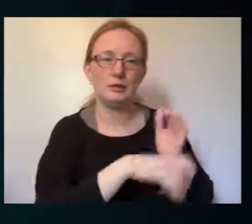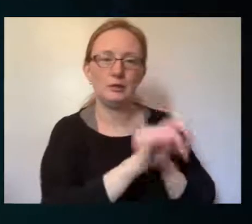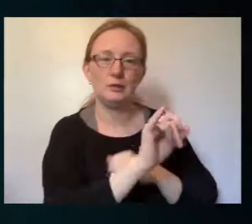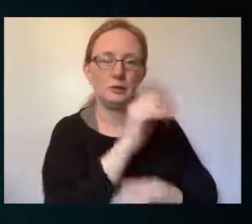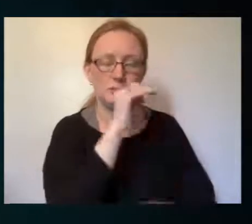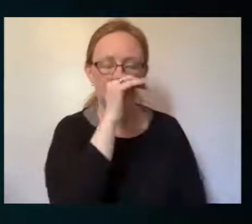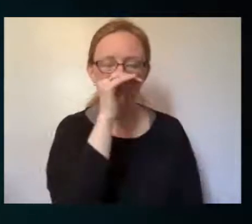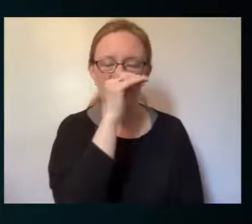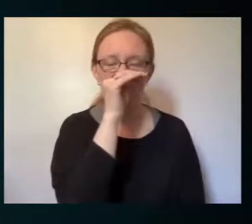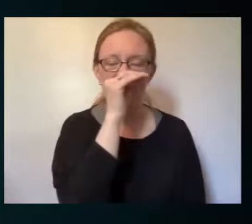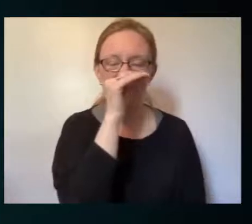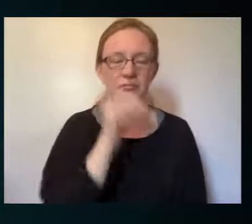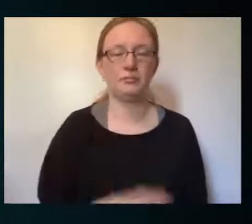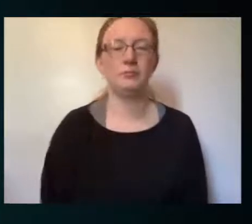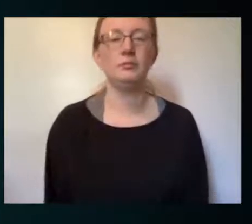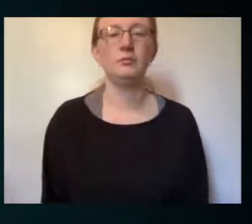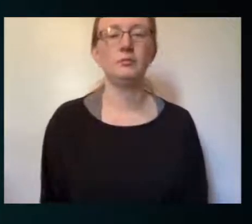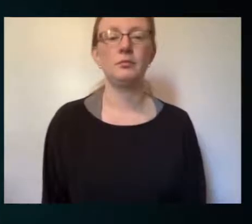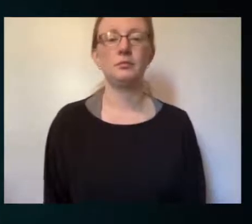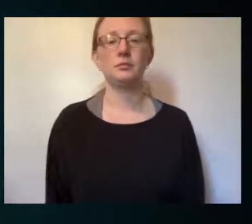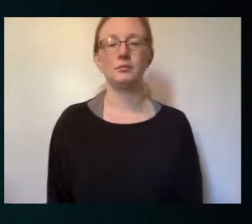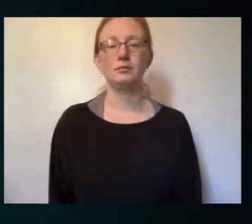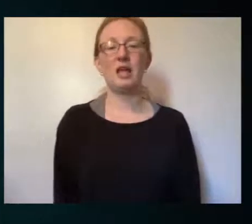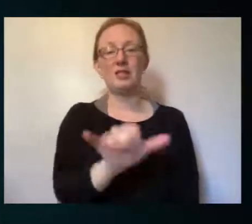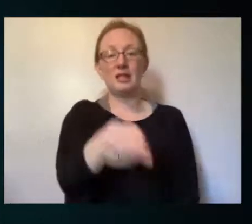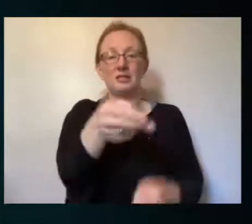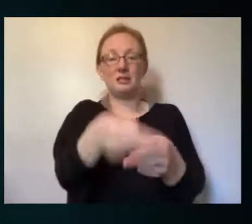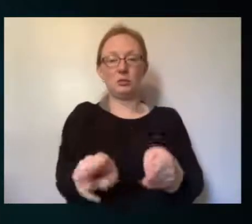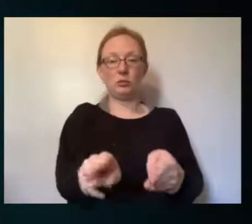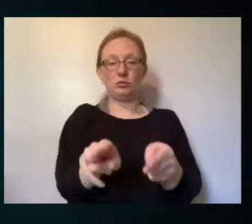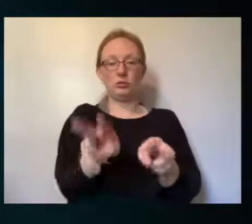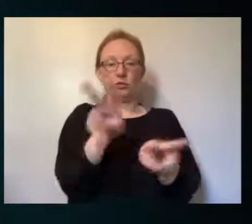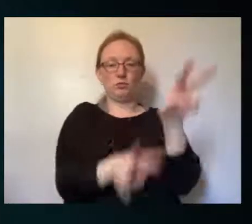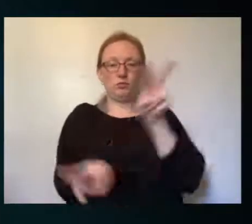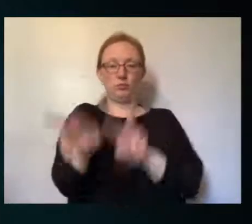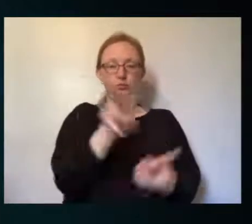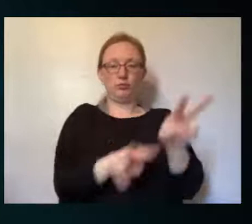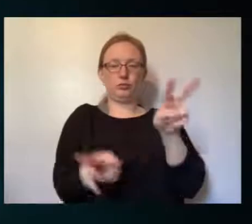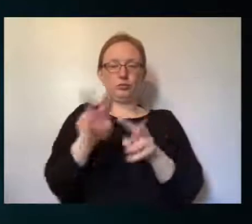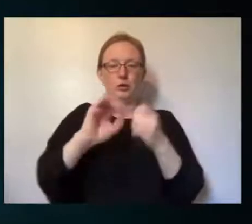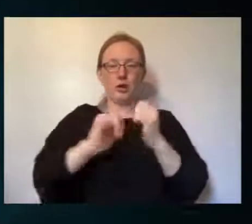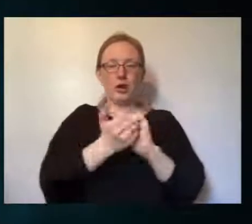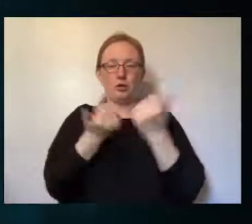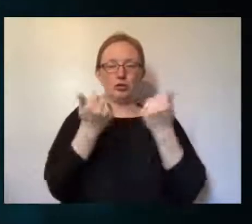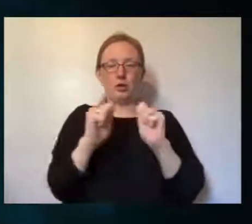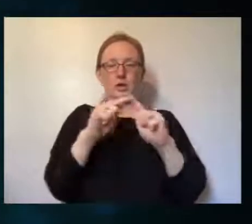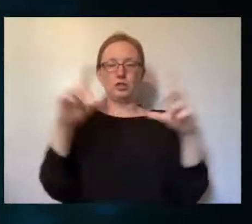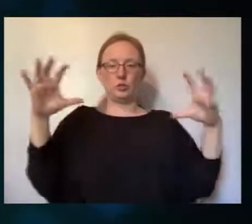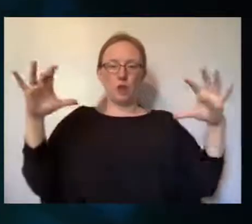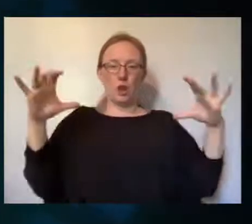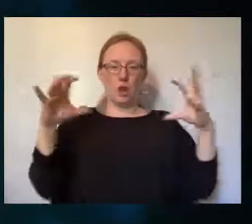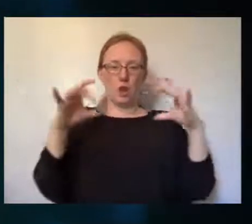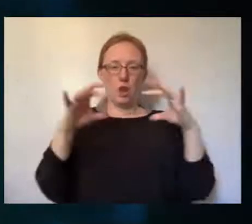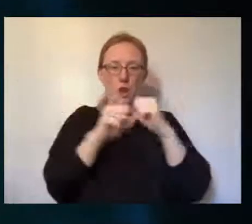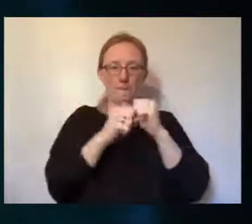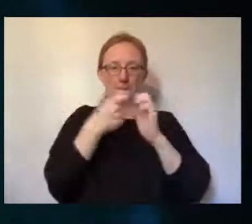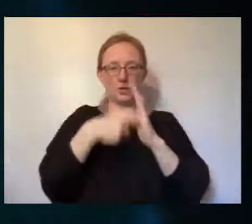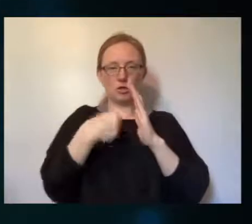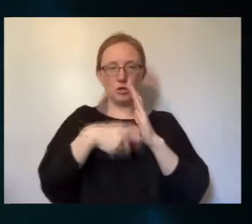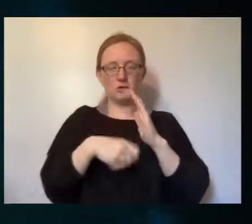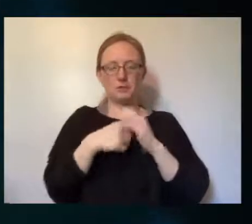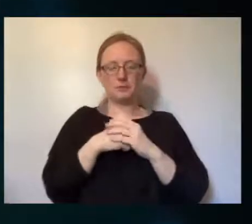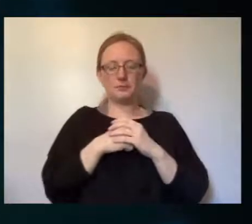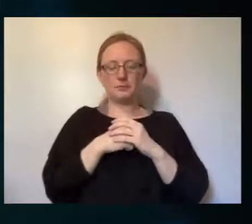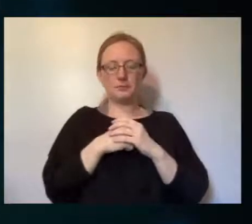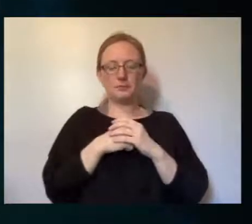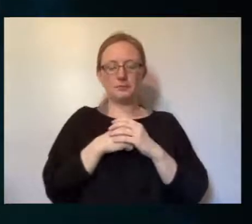So that kind of is an overview of how we sort of look at cost and how we try to give discounts and things like that. We also have, of